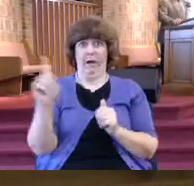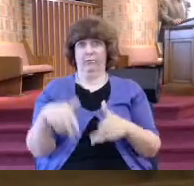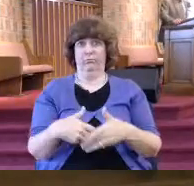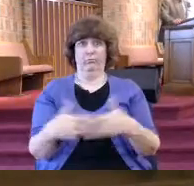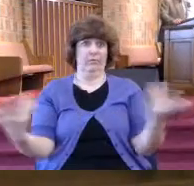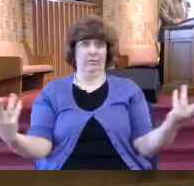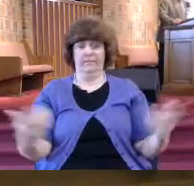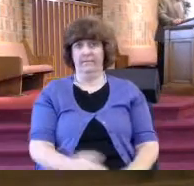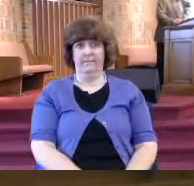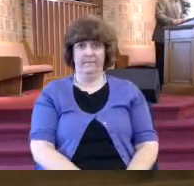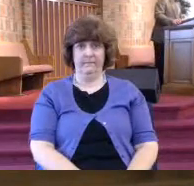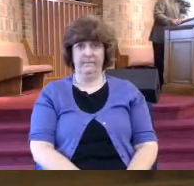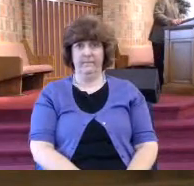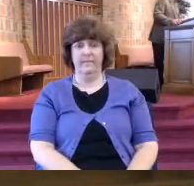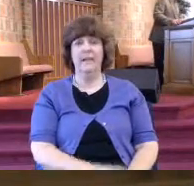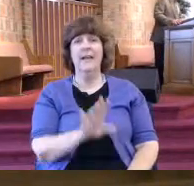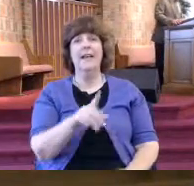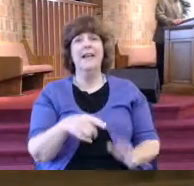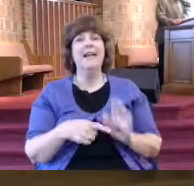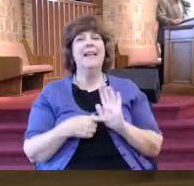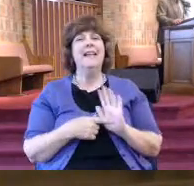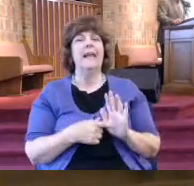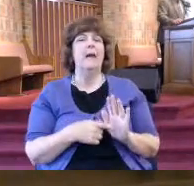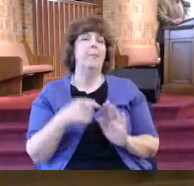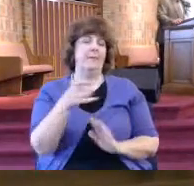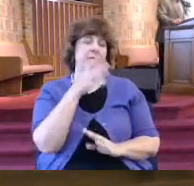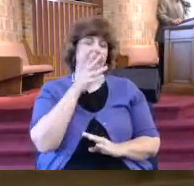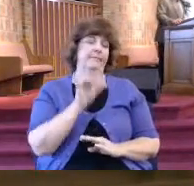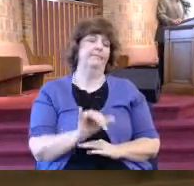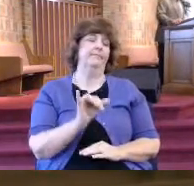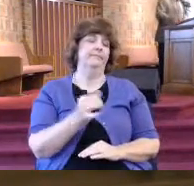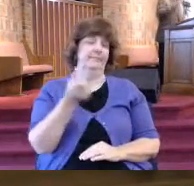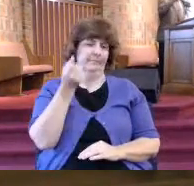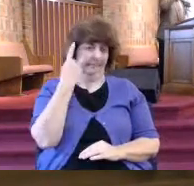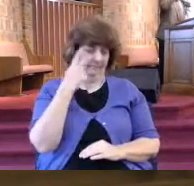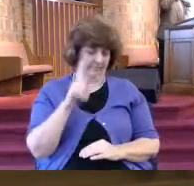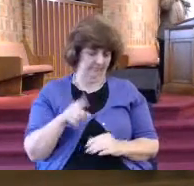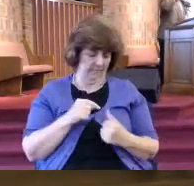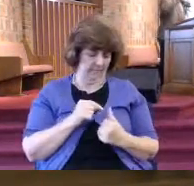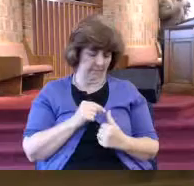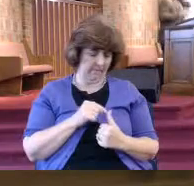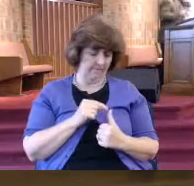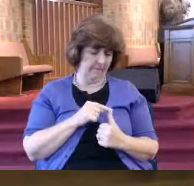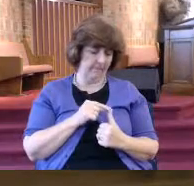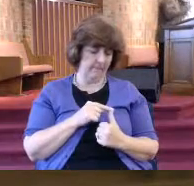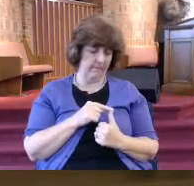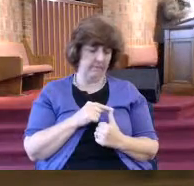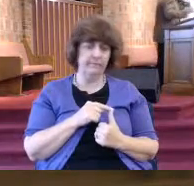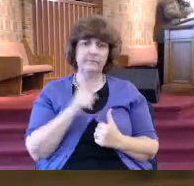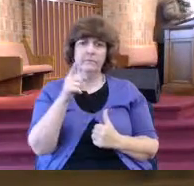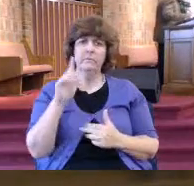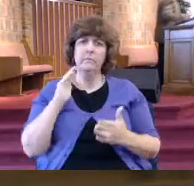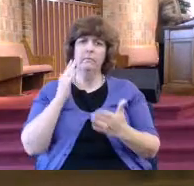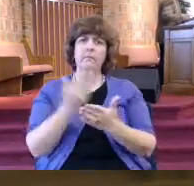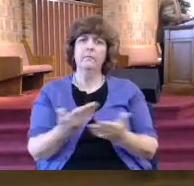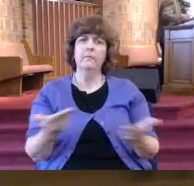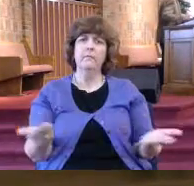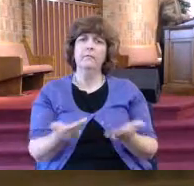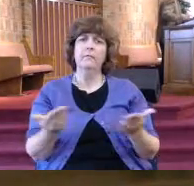Let me provide a couple of easy to understand concepts first. How did you get here this